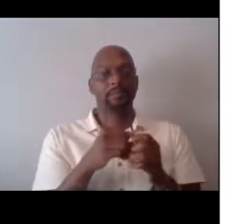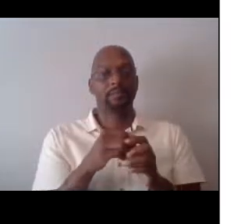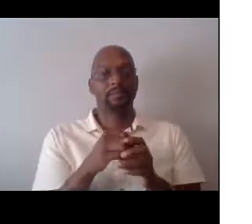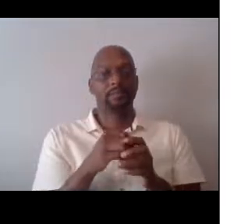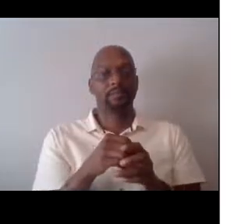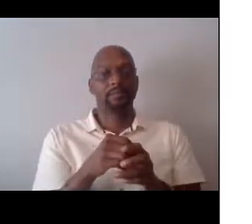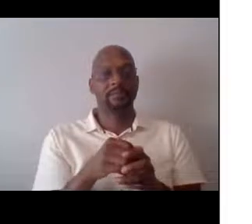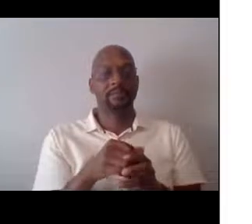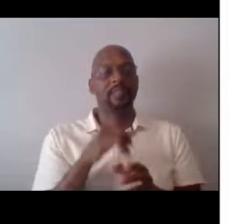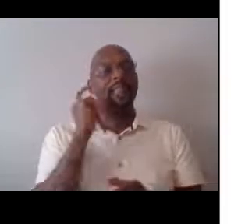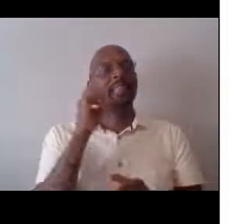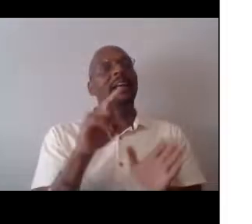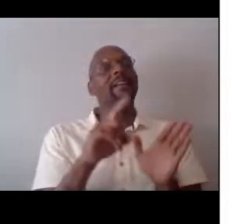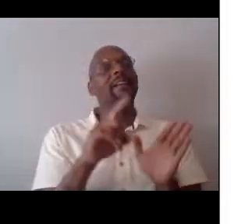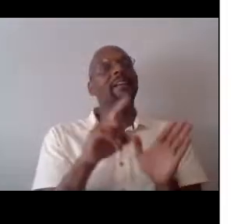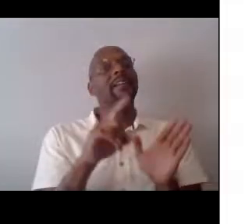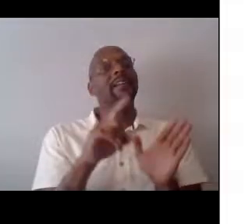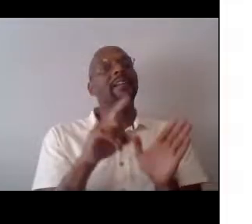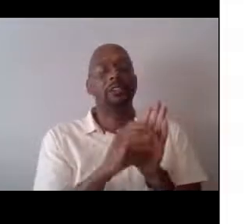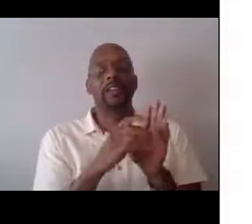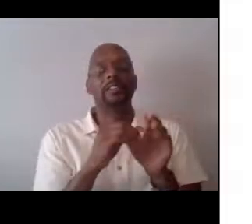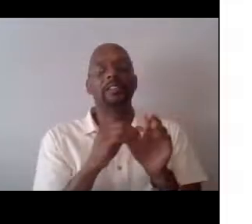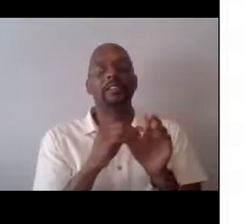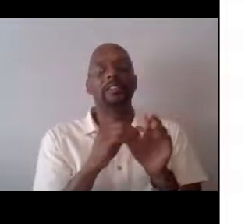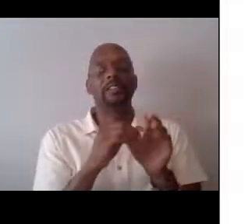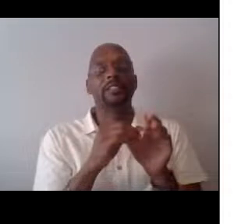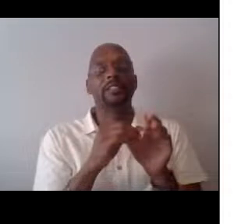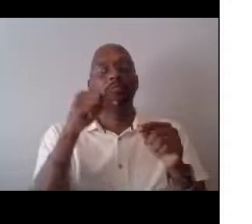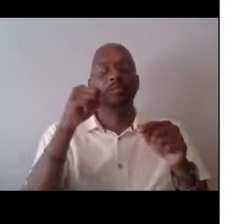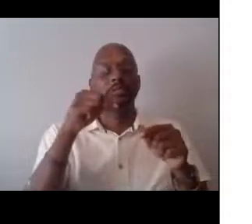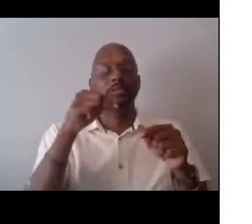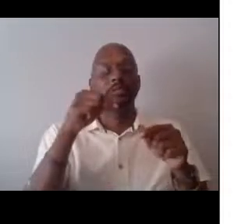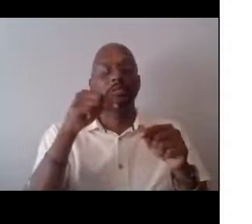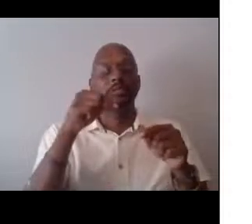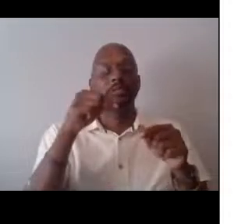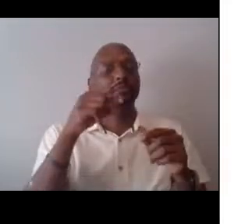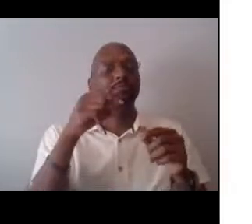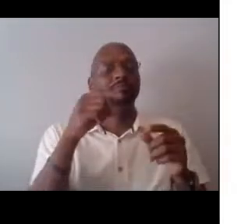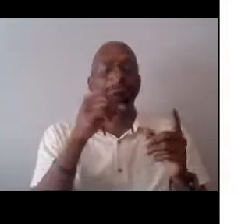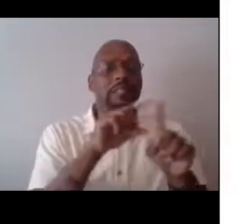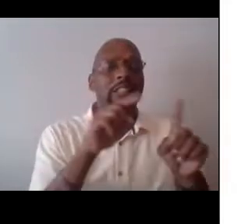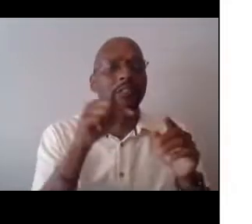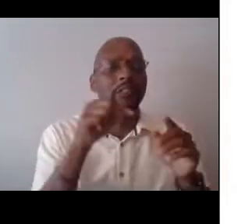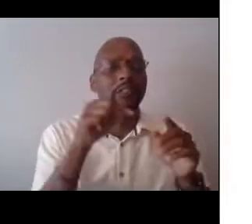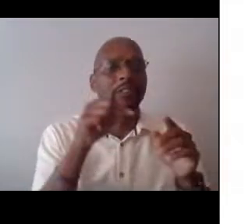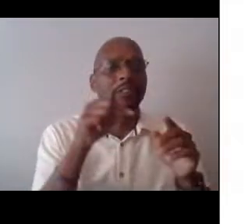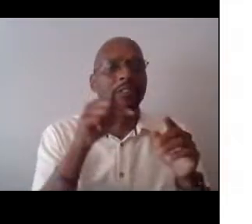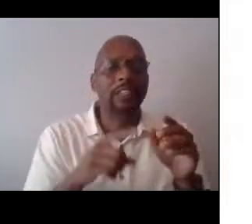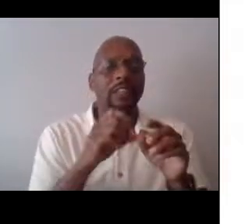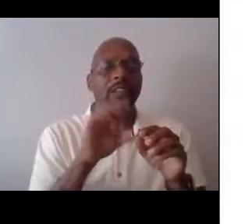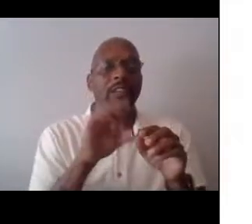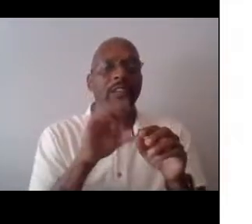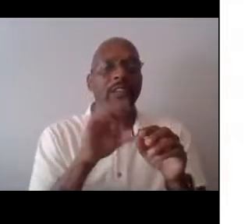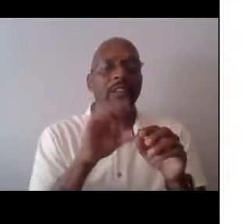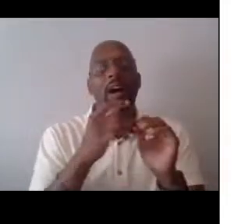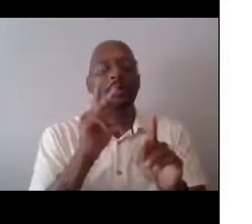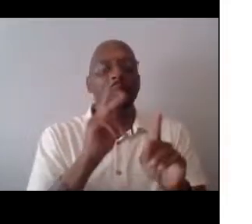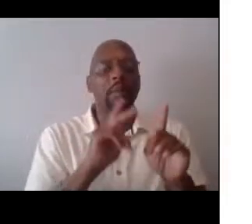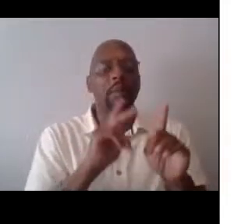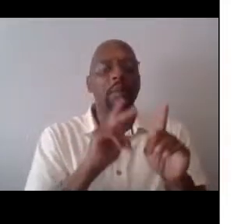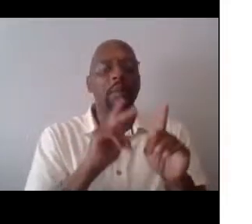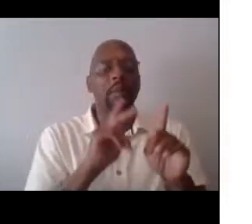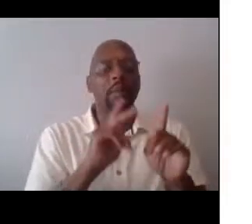identifying the breakdown of how people identified. So this is the selection of the EAC. As